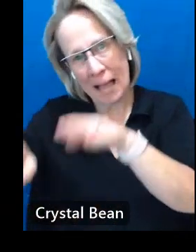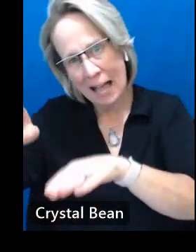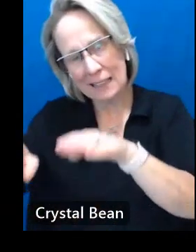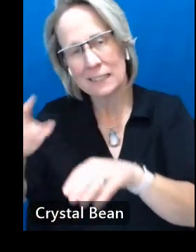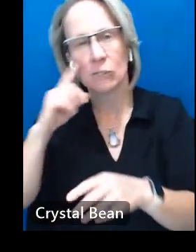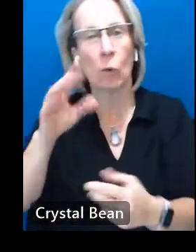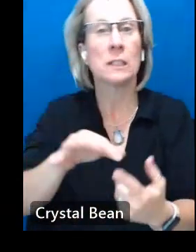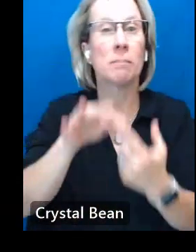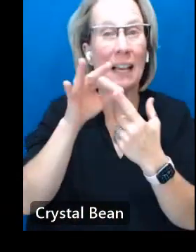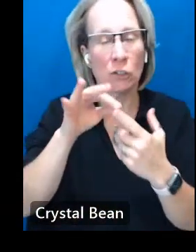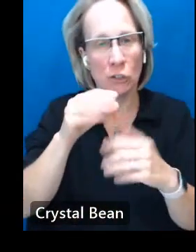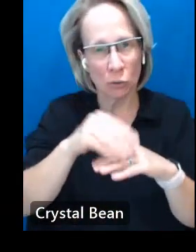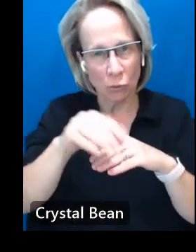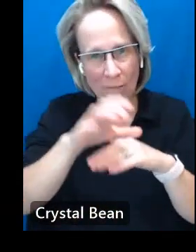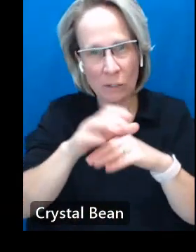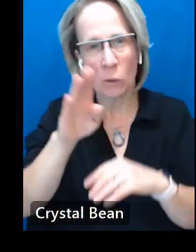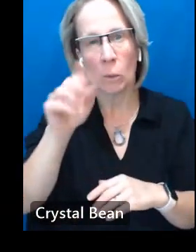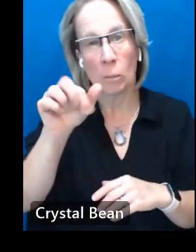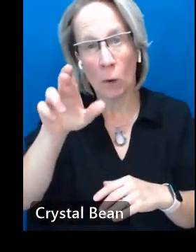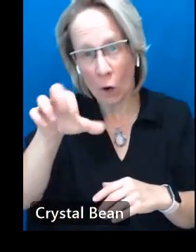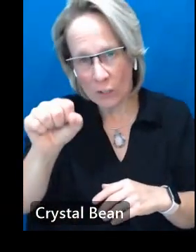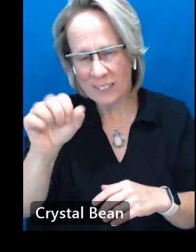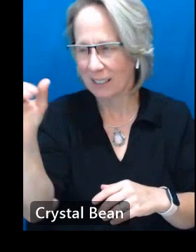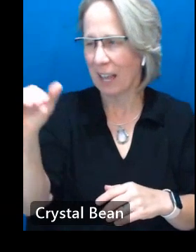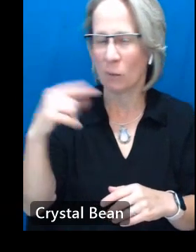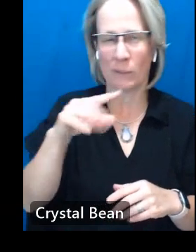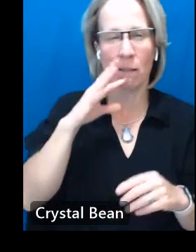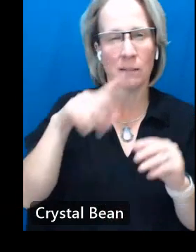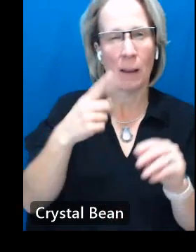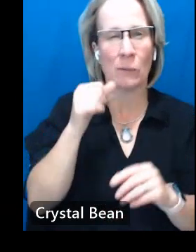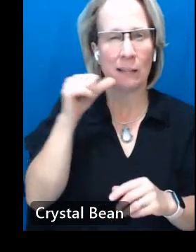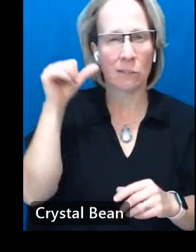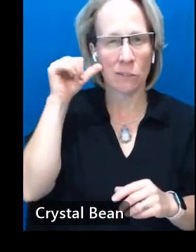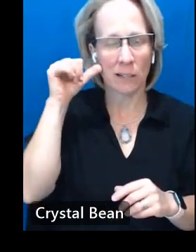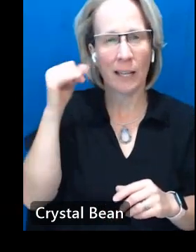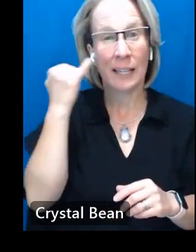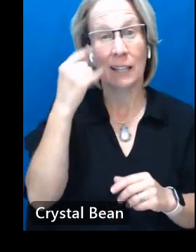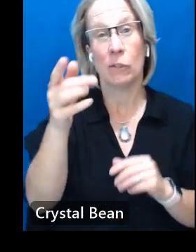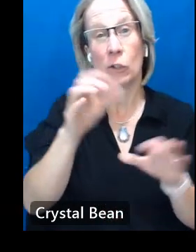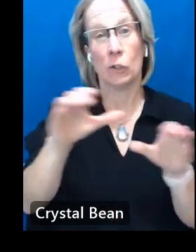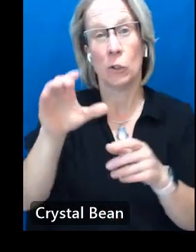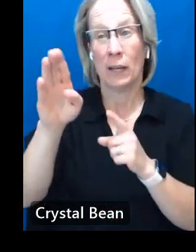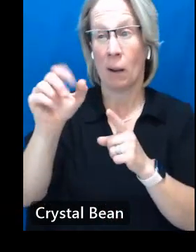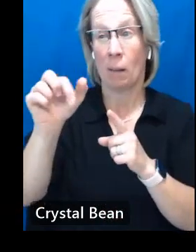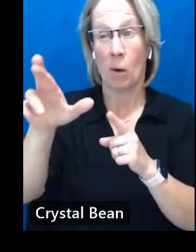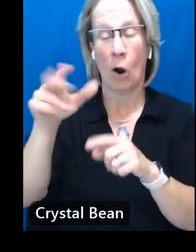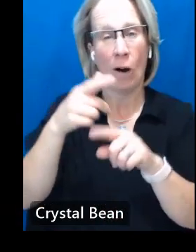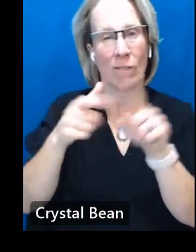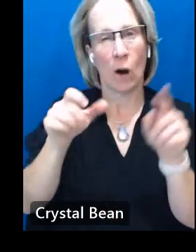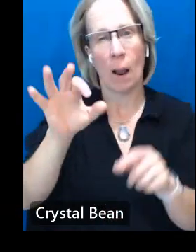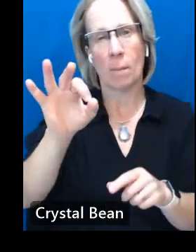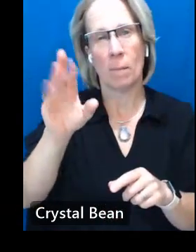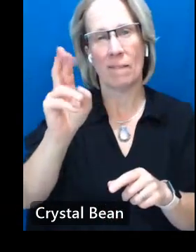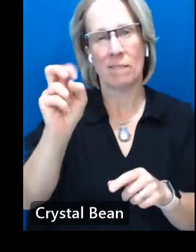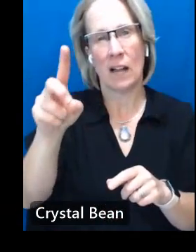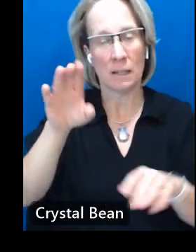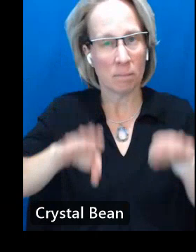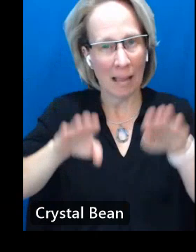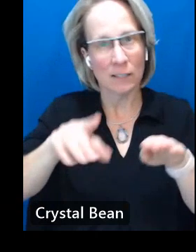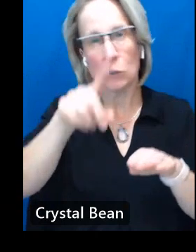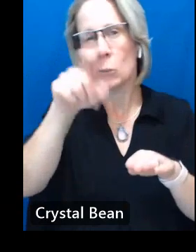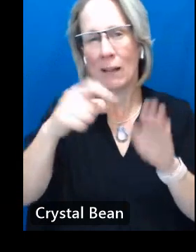purposes, right? If you, like we talked about yesterday, if you're going to do a BAR from fund balance, you need to show us that you have that fund balance